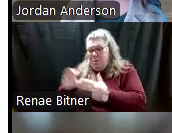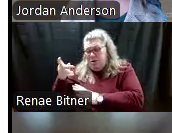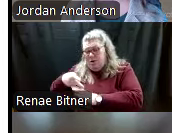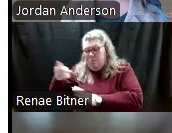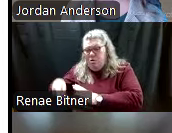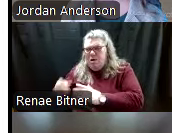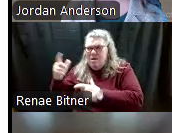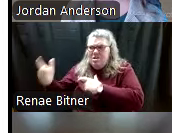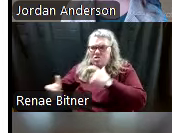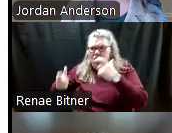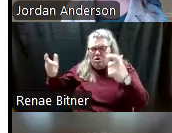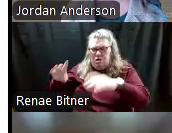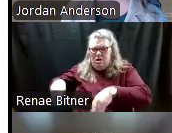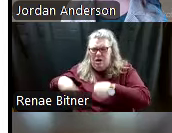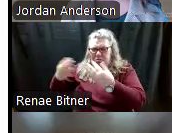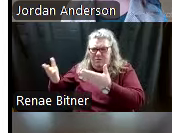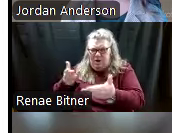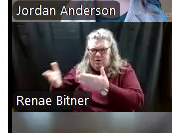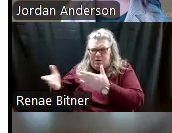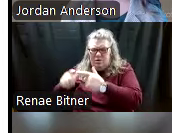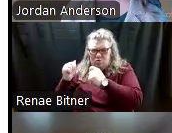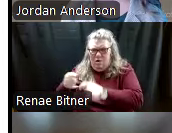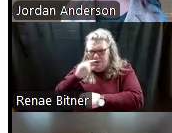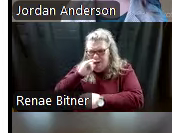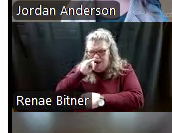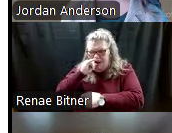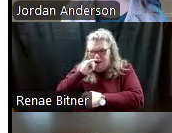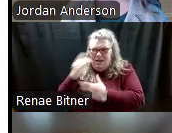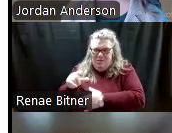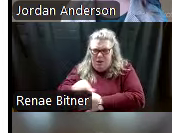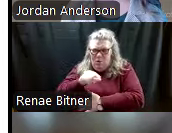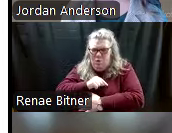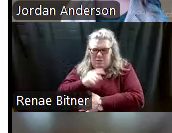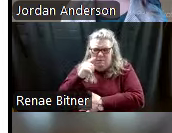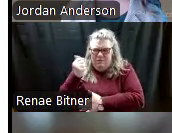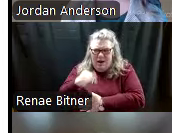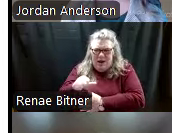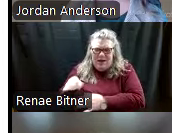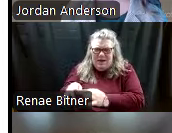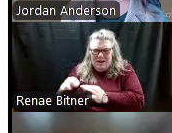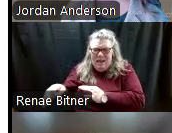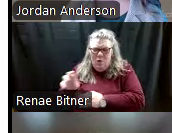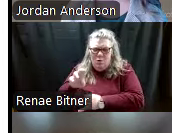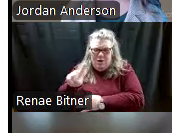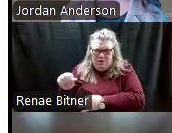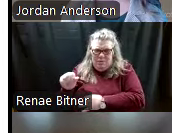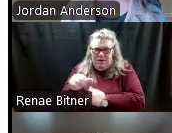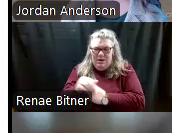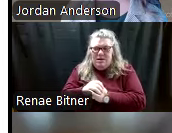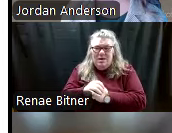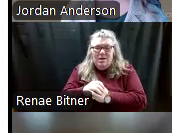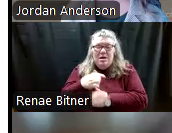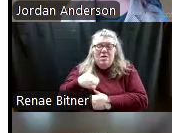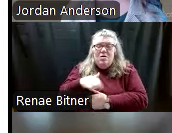much larger and providing those services to all kiddos that may qualify for any sort of delay or disability.